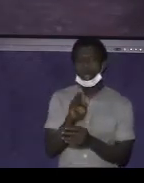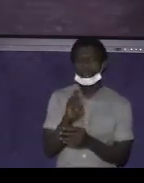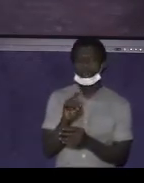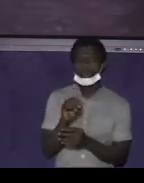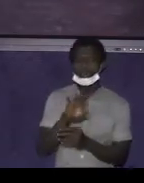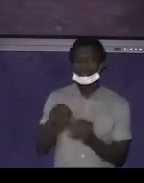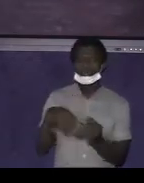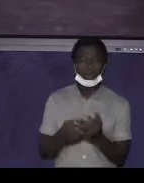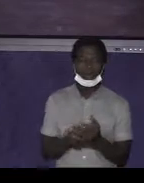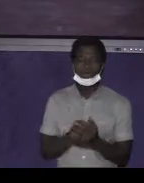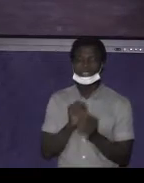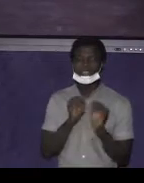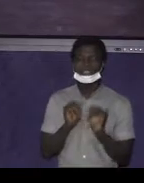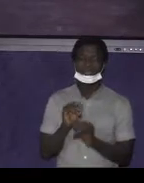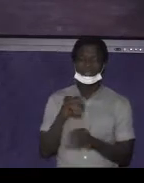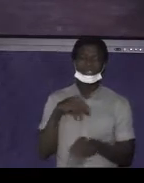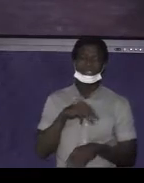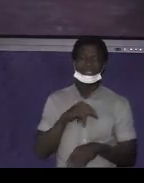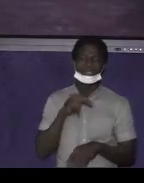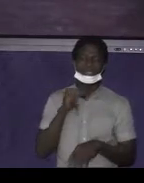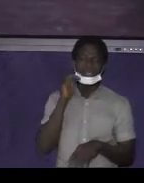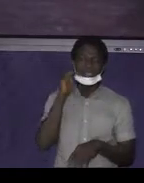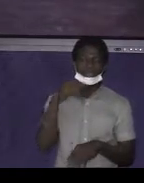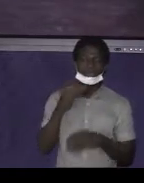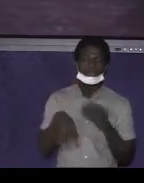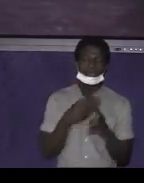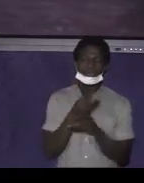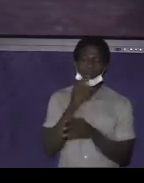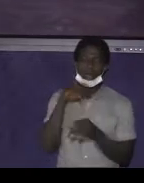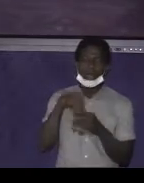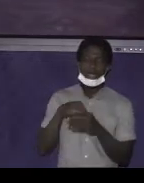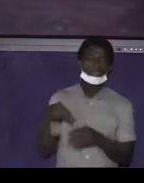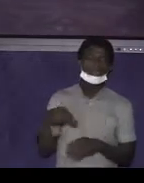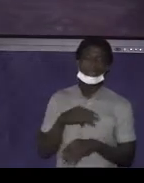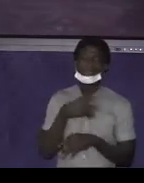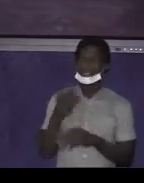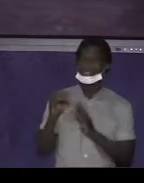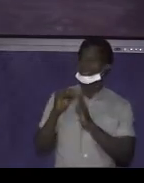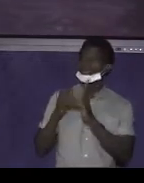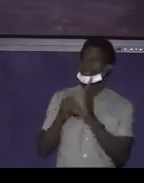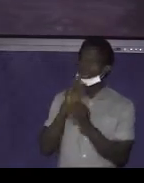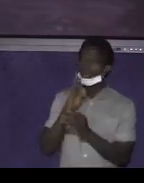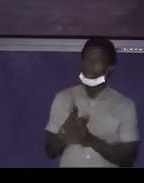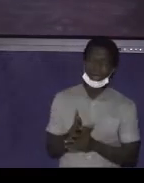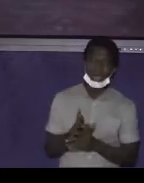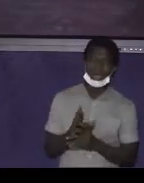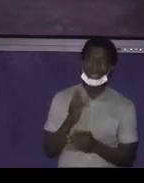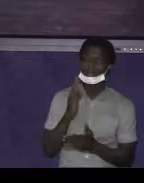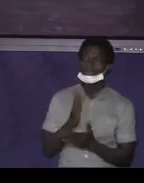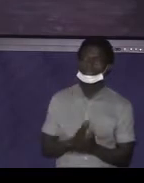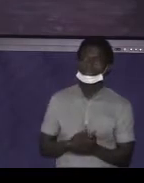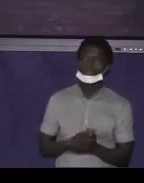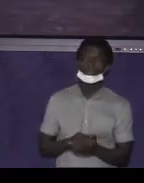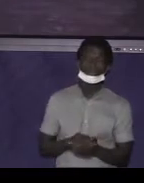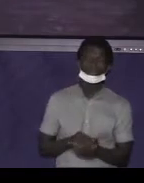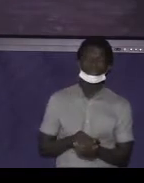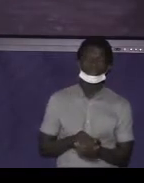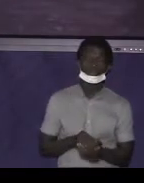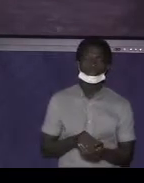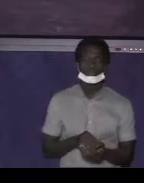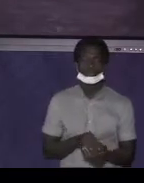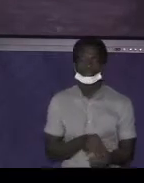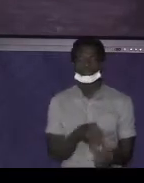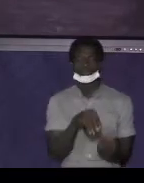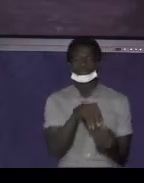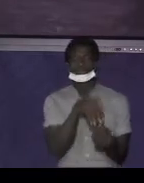of the world are members. The following are some examples of specialized UN agencies. UNO,